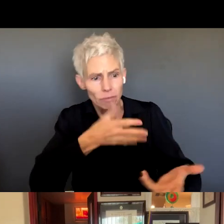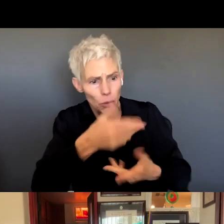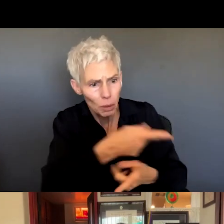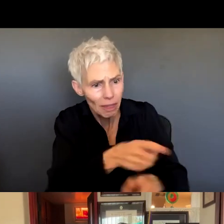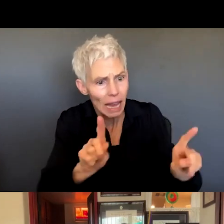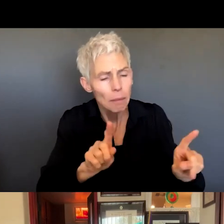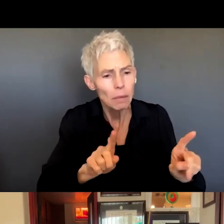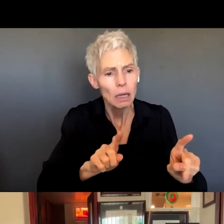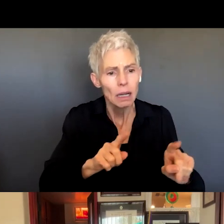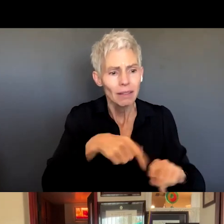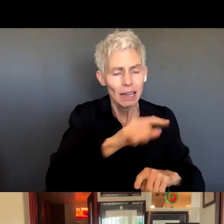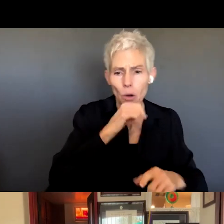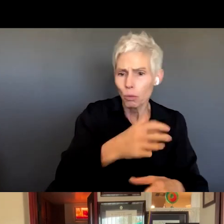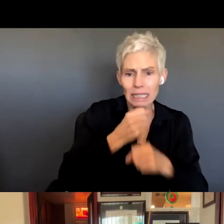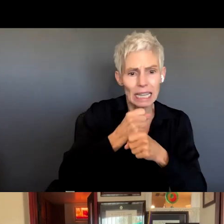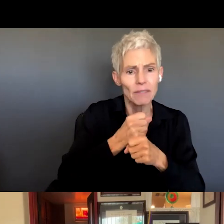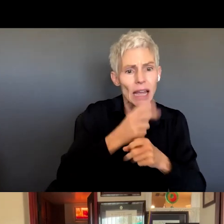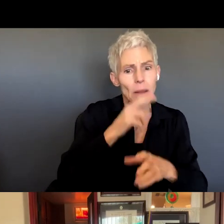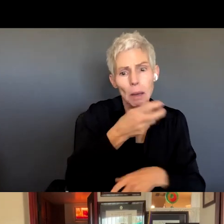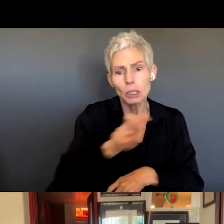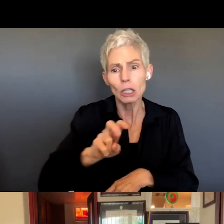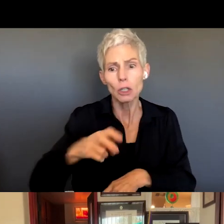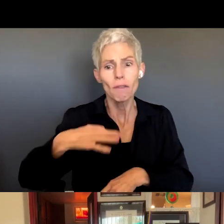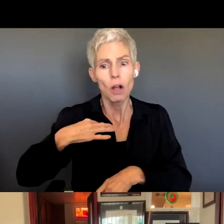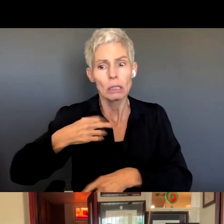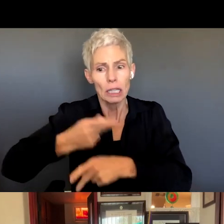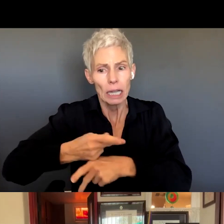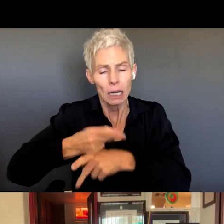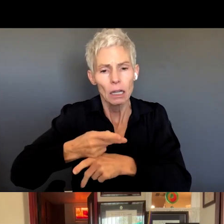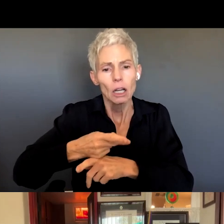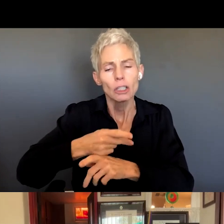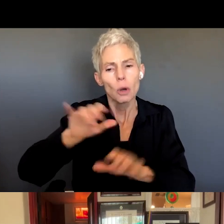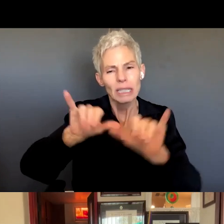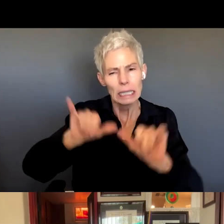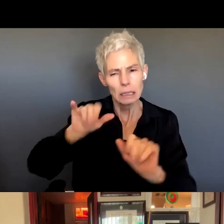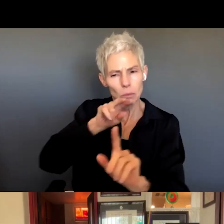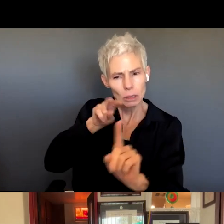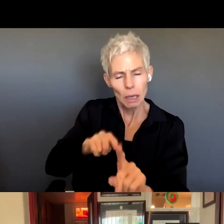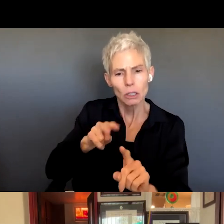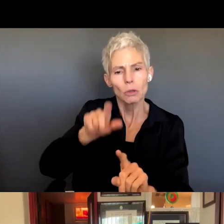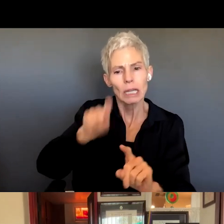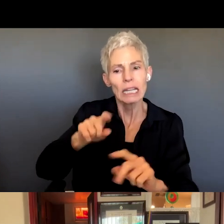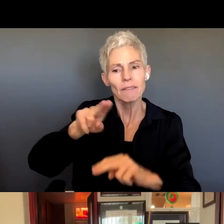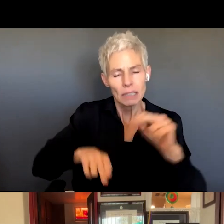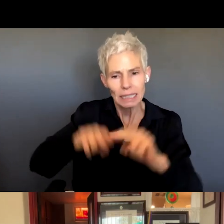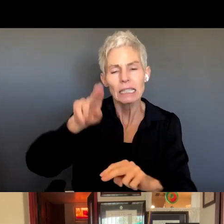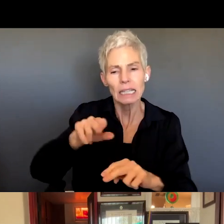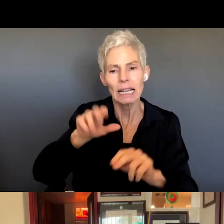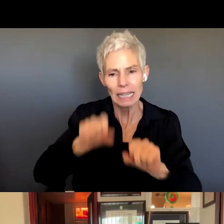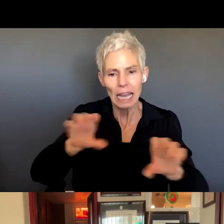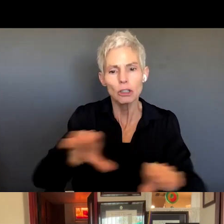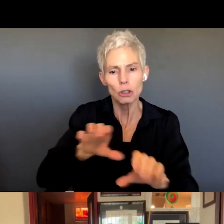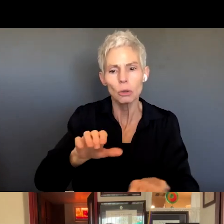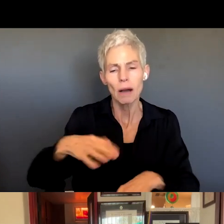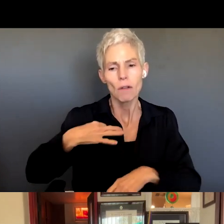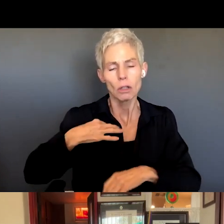voluntary care. So from a systems perspective, you need a facility that can do involuntary crisis care, because when